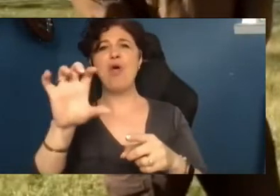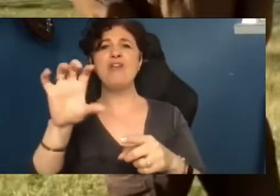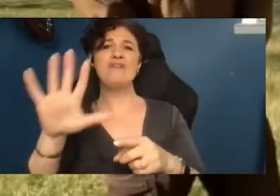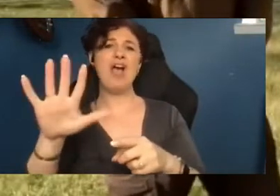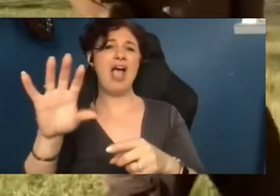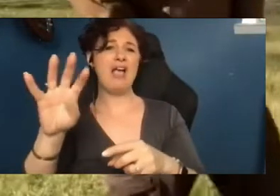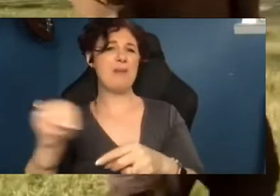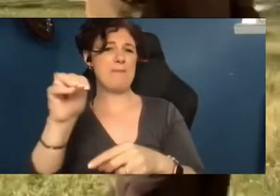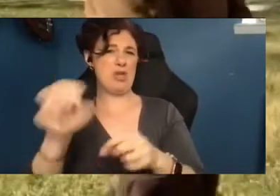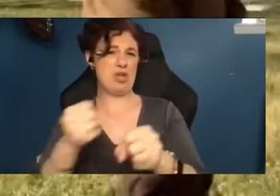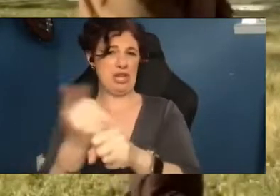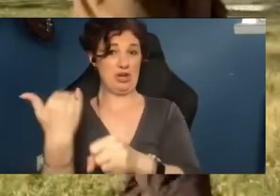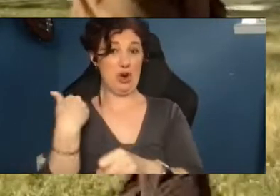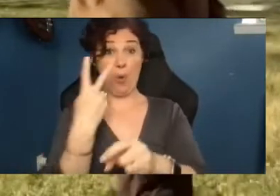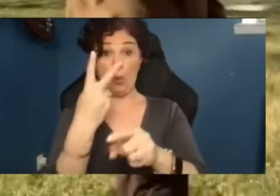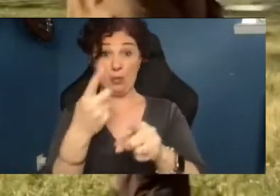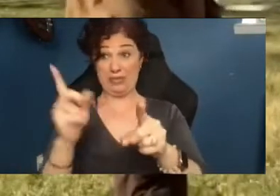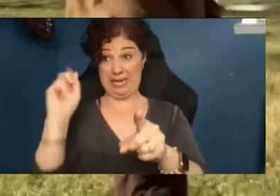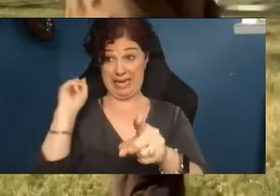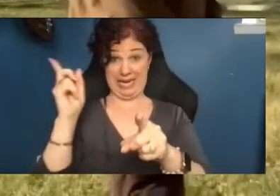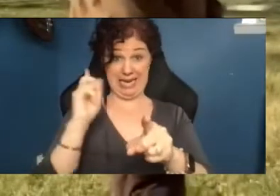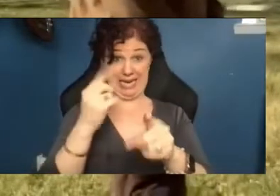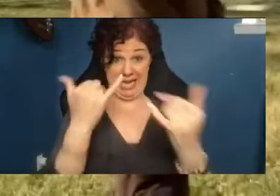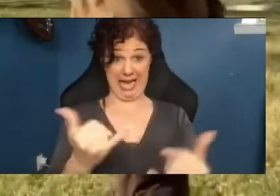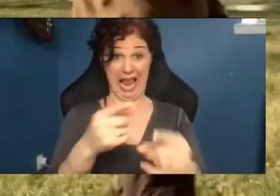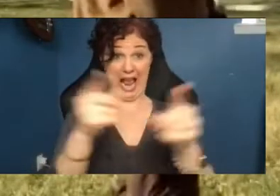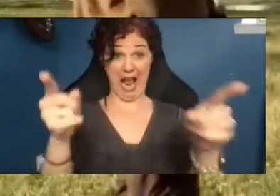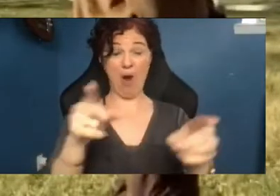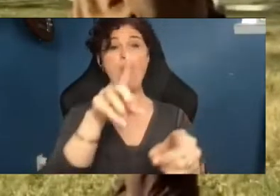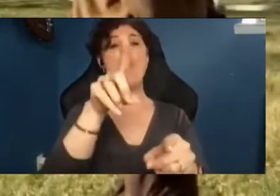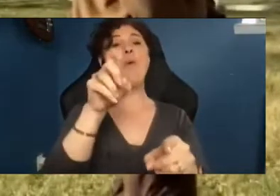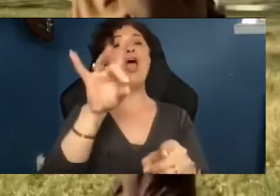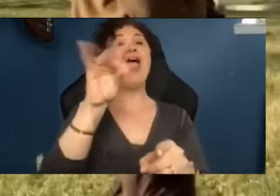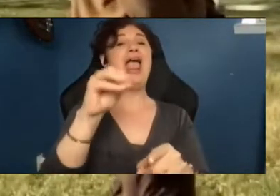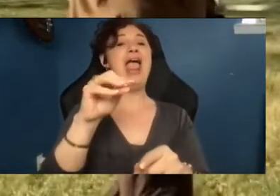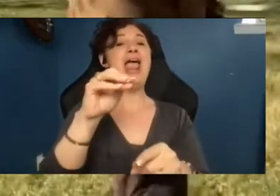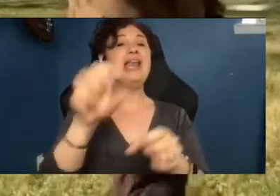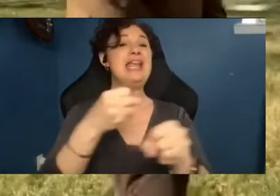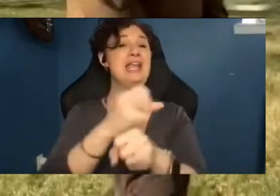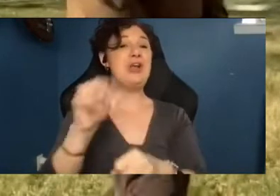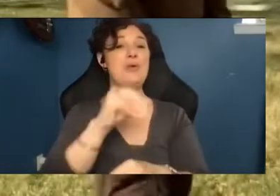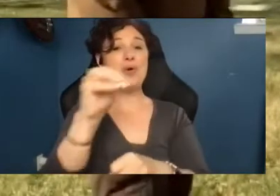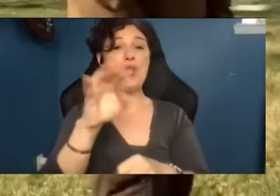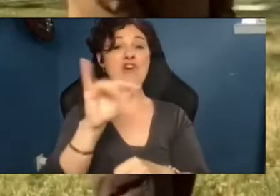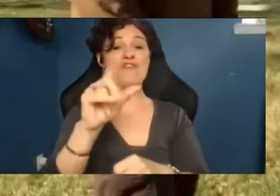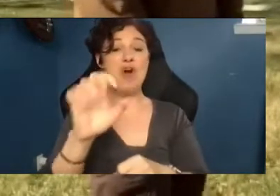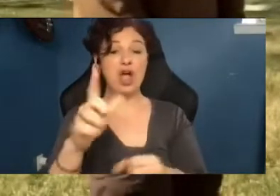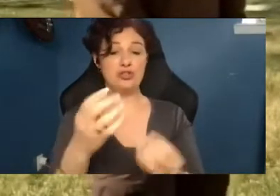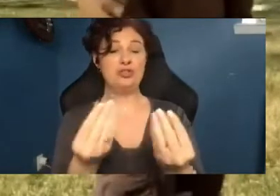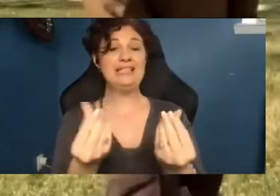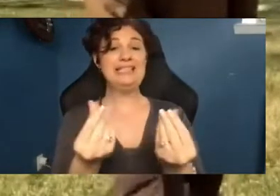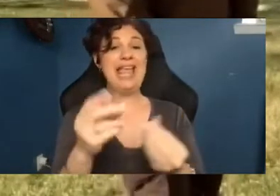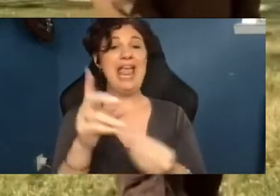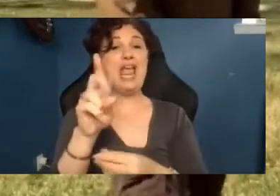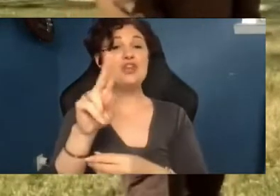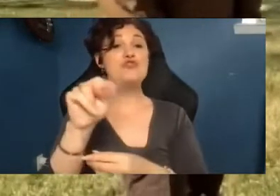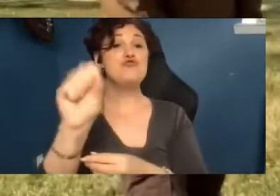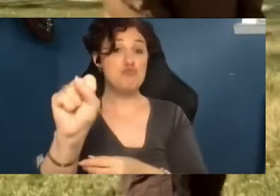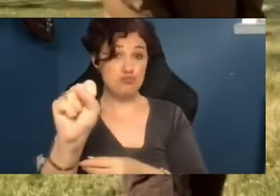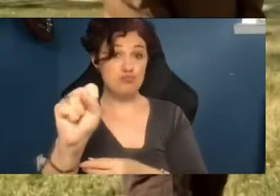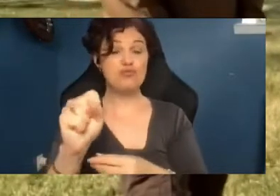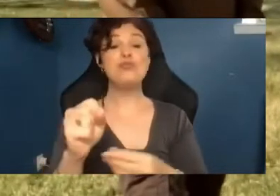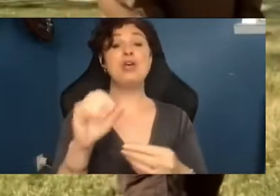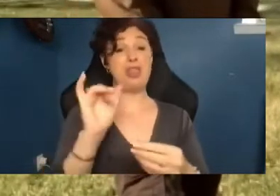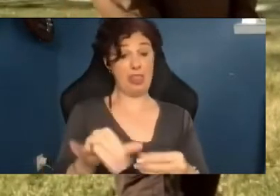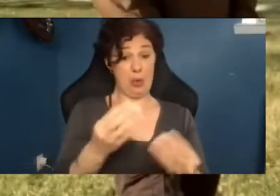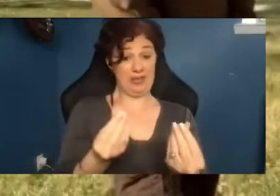ago. But what we're seeing behind us here are about 180 million year old sand dunes, fossilized sand dunes. And those fossilized